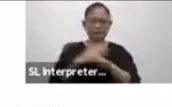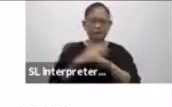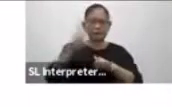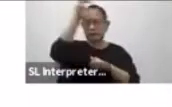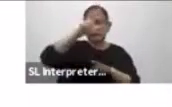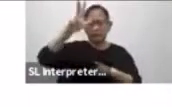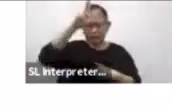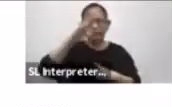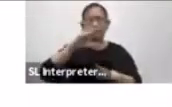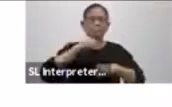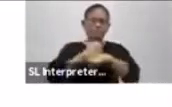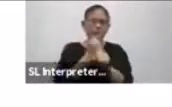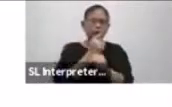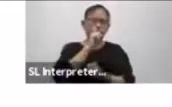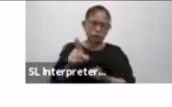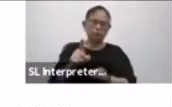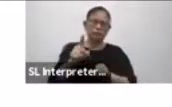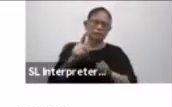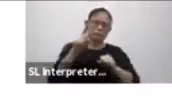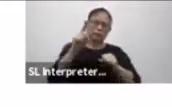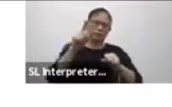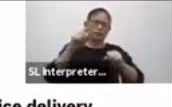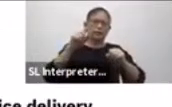the services are available and accessible.